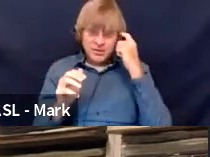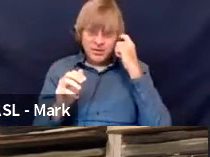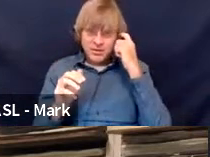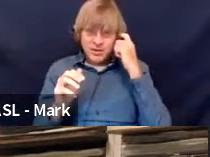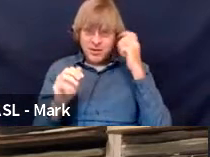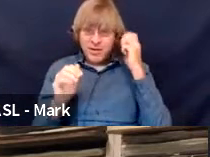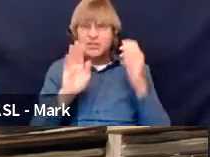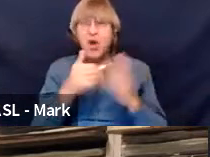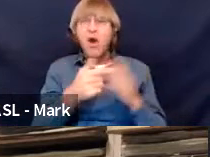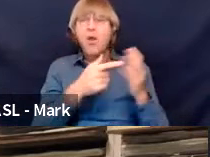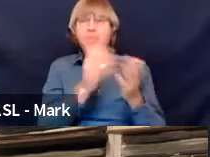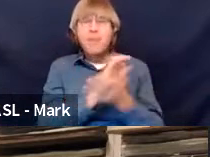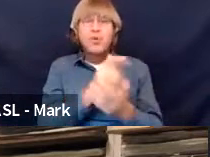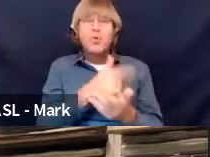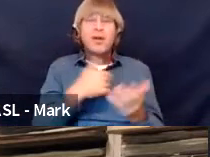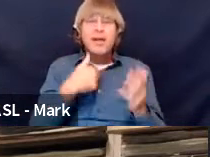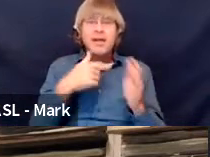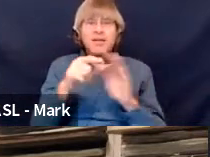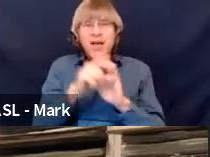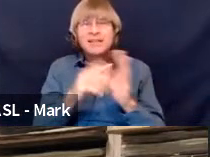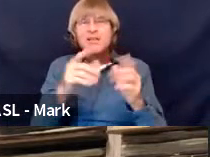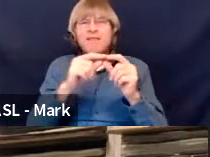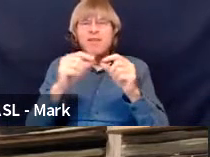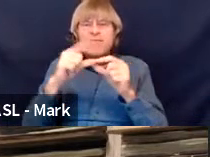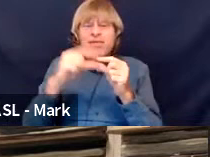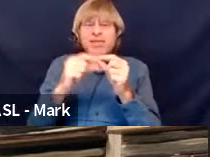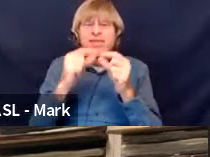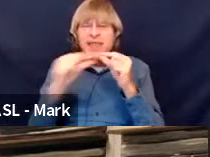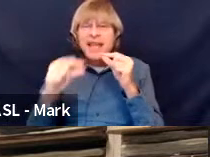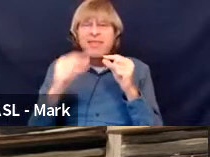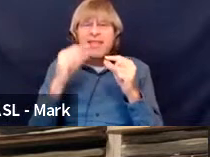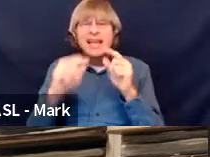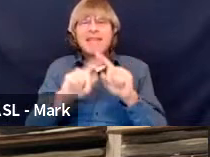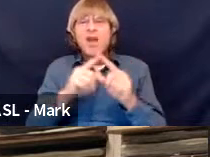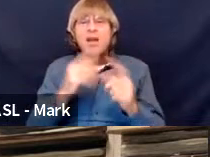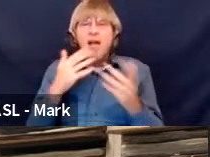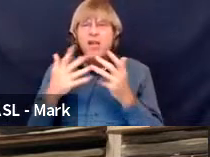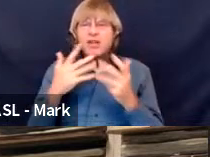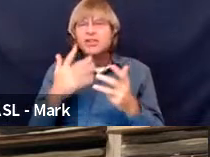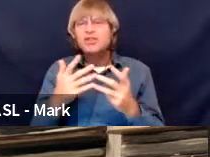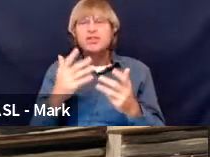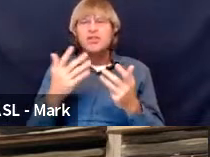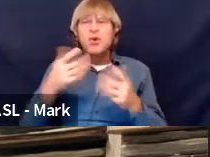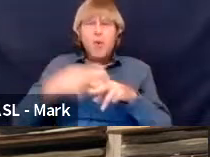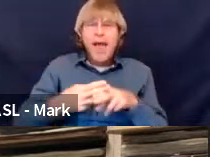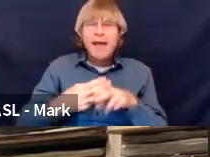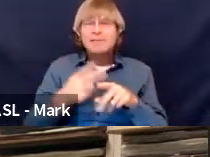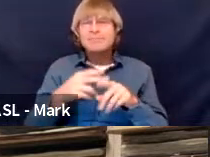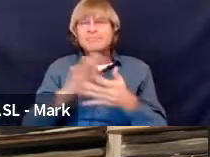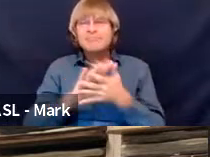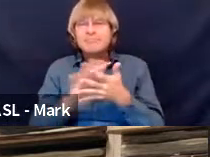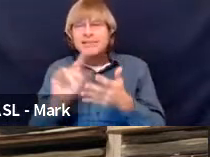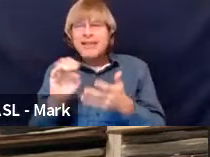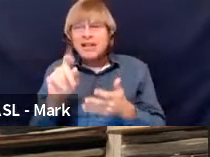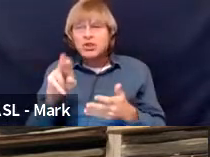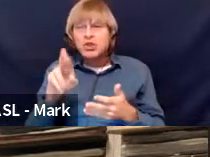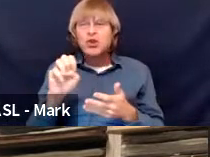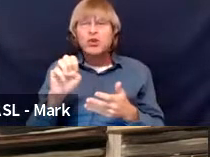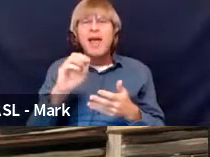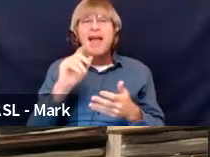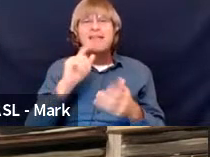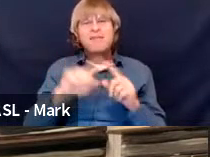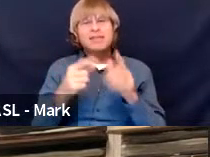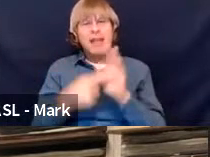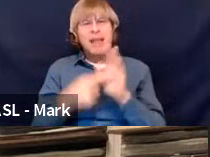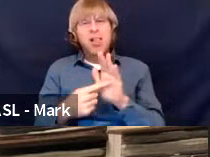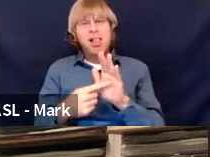mills that we represent, all the grades they carry, and individual colors, basis weights, textures, and a sample